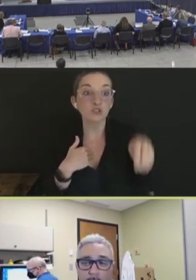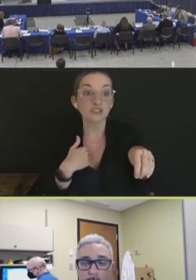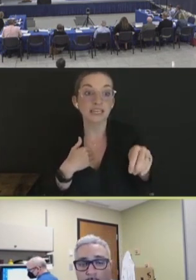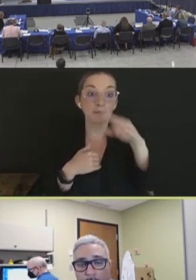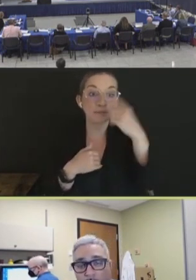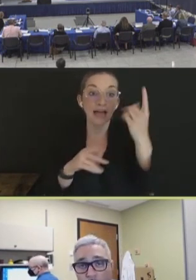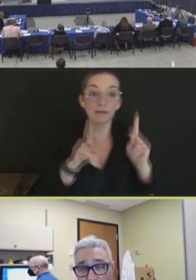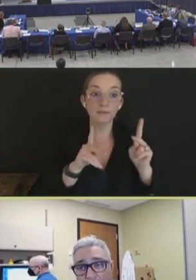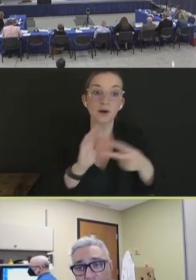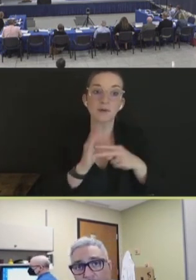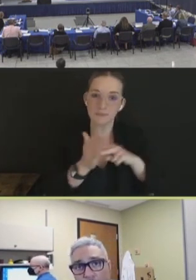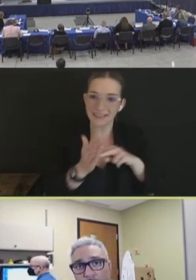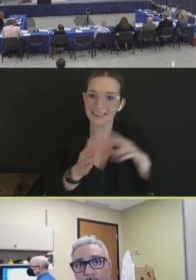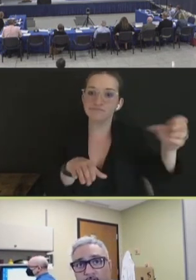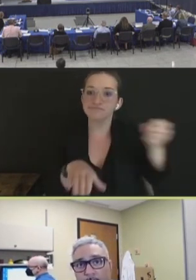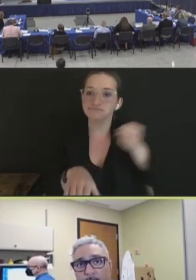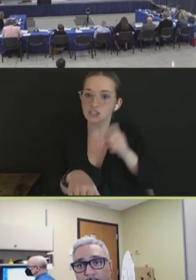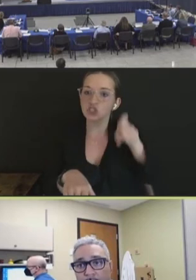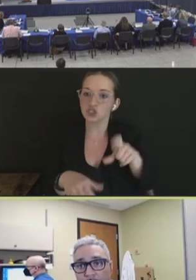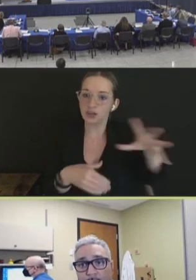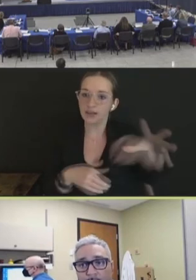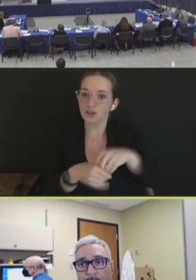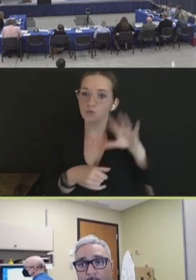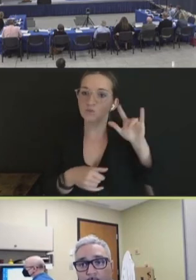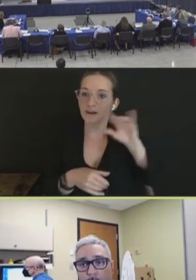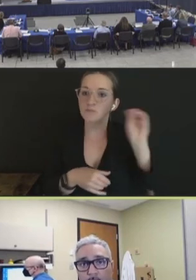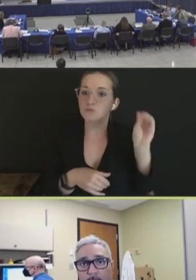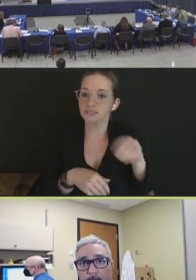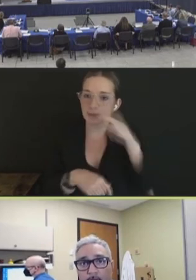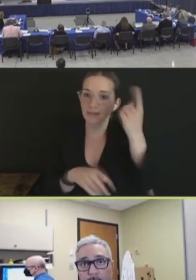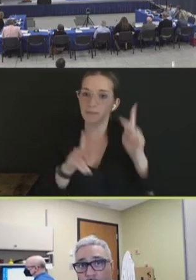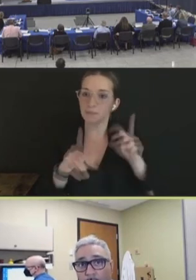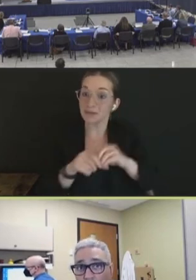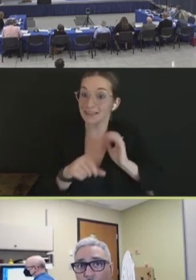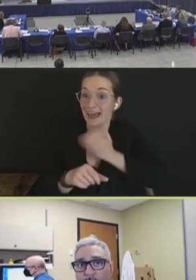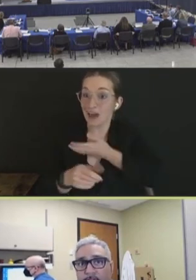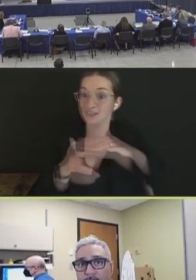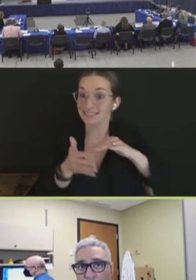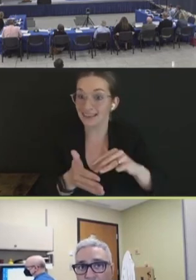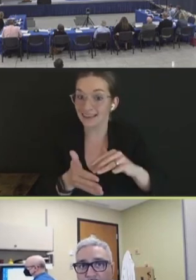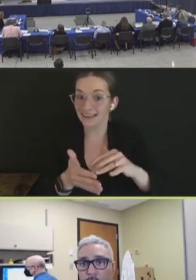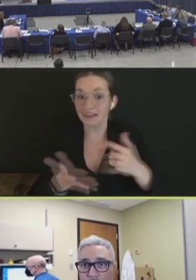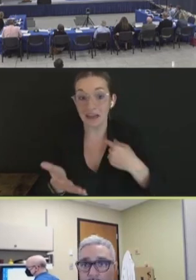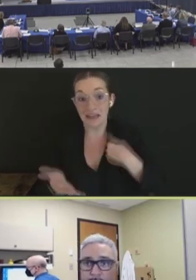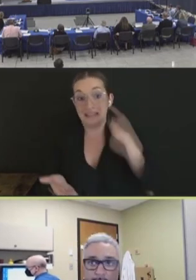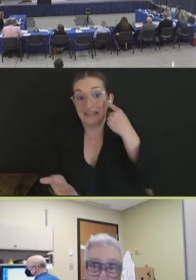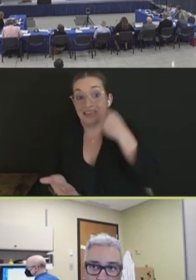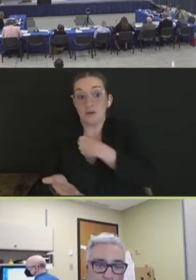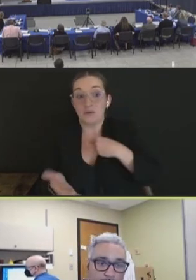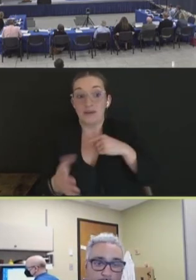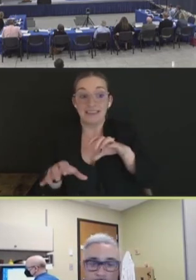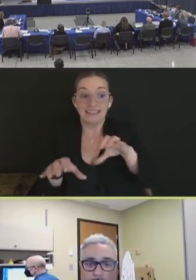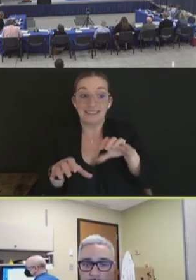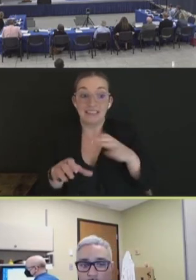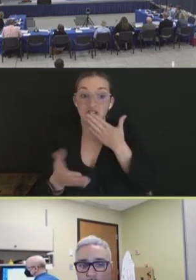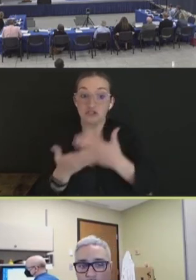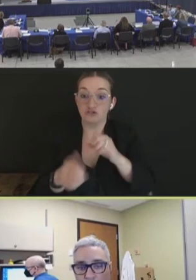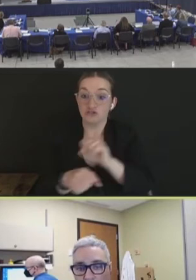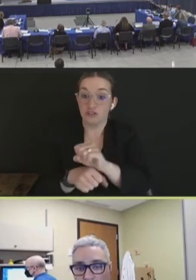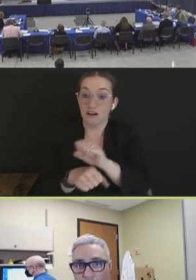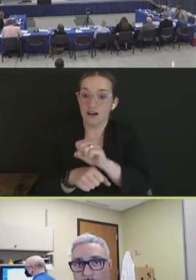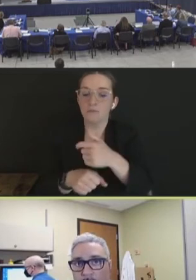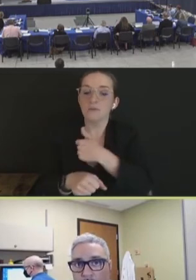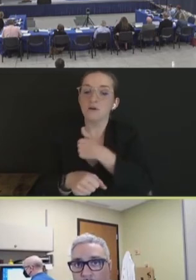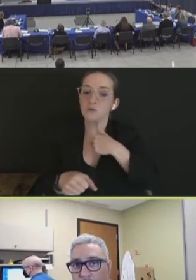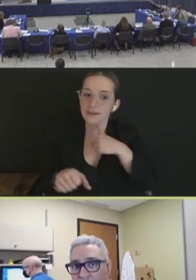versa. And so I think we did a really good job of this, and a lot of this was through outreach that we did with media, such as the local